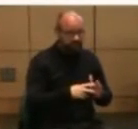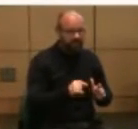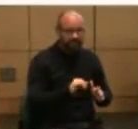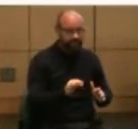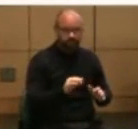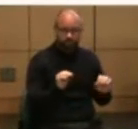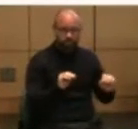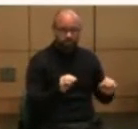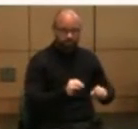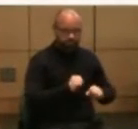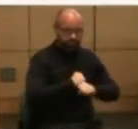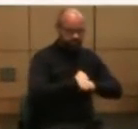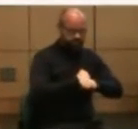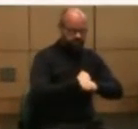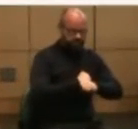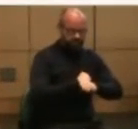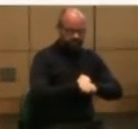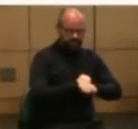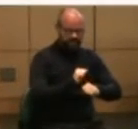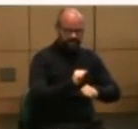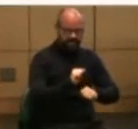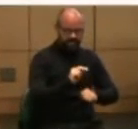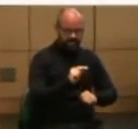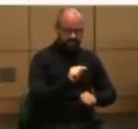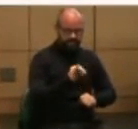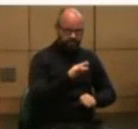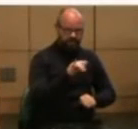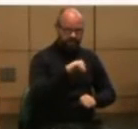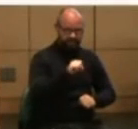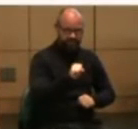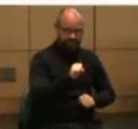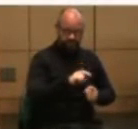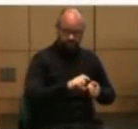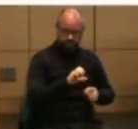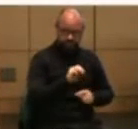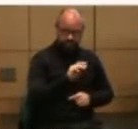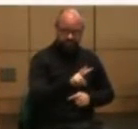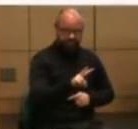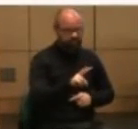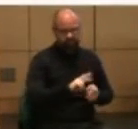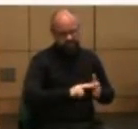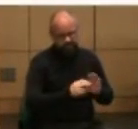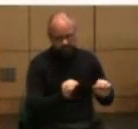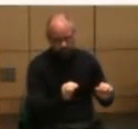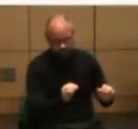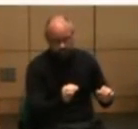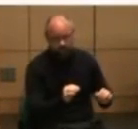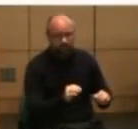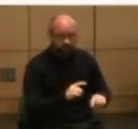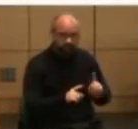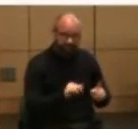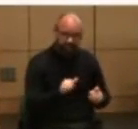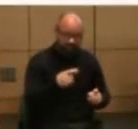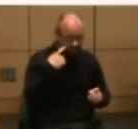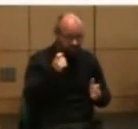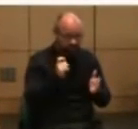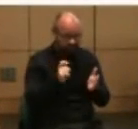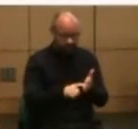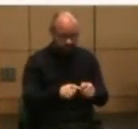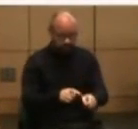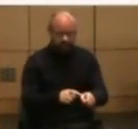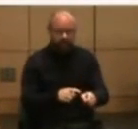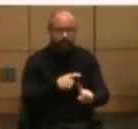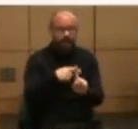the trick, and we see this quite often actually, is that people send serologies, they come back positive, and then everyone says, oh, they have